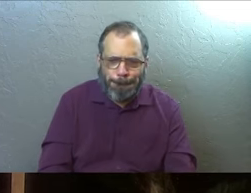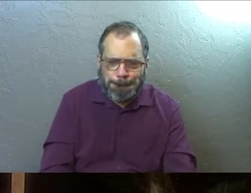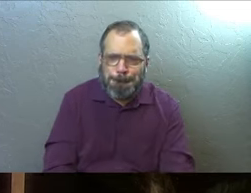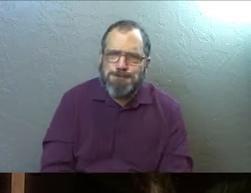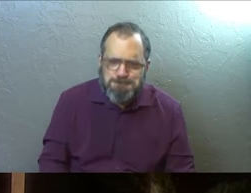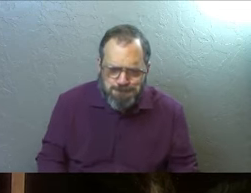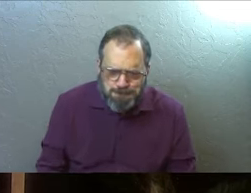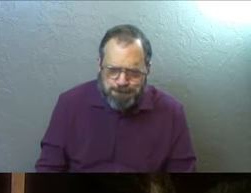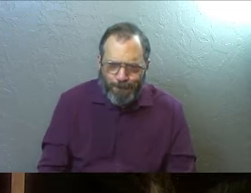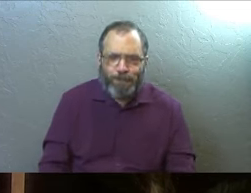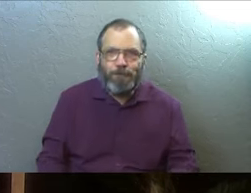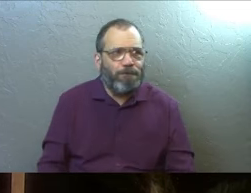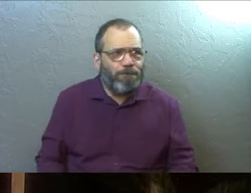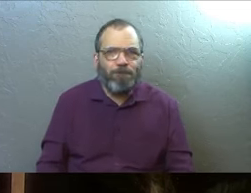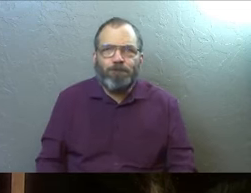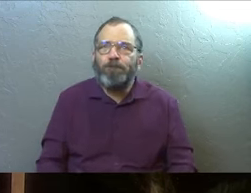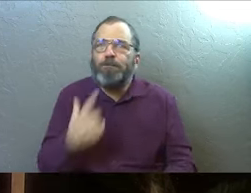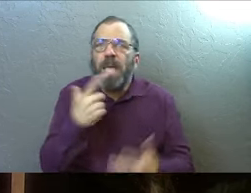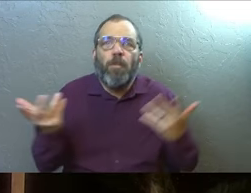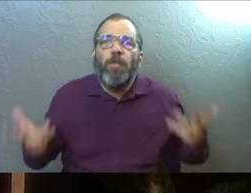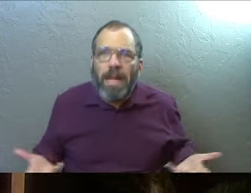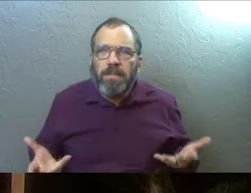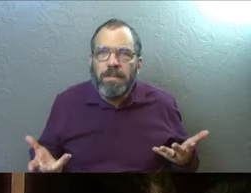He finally can talk. What's he going to say?